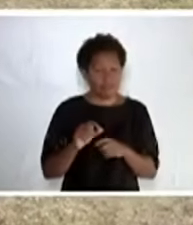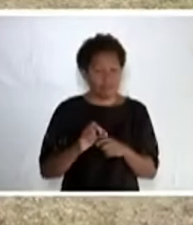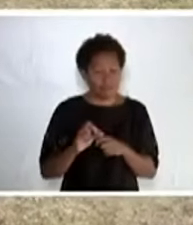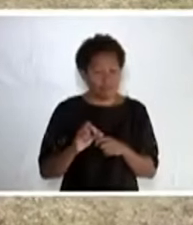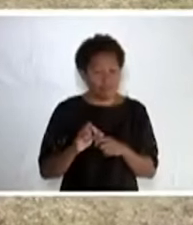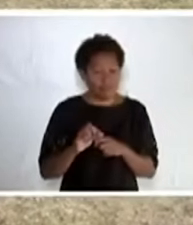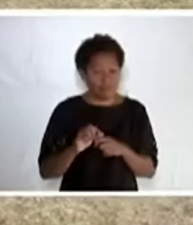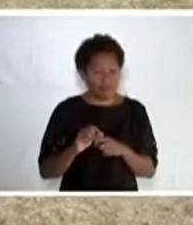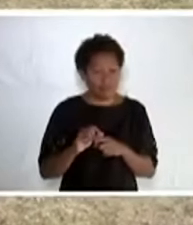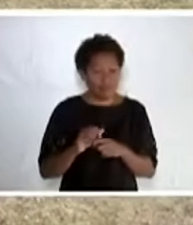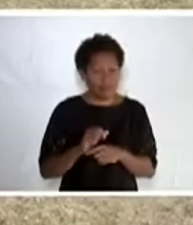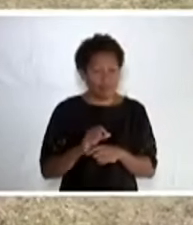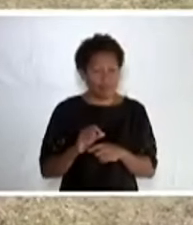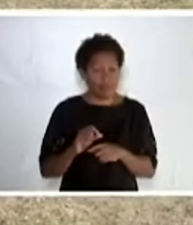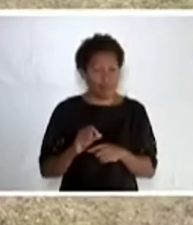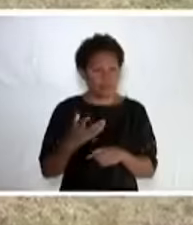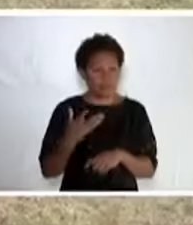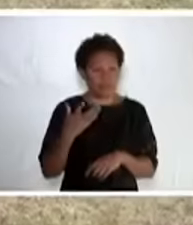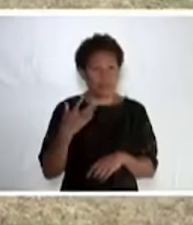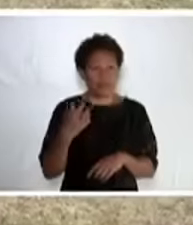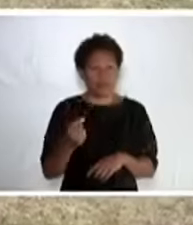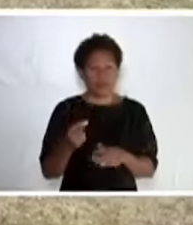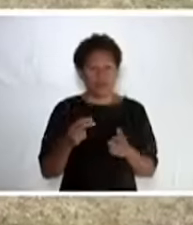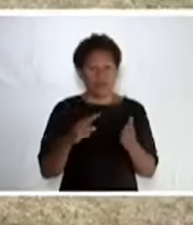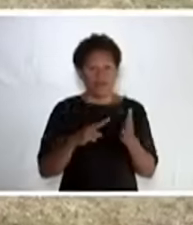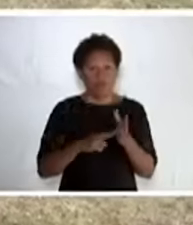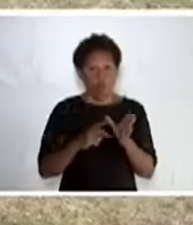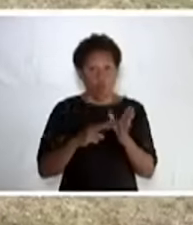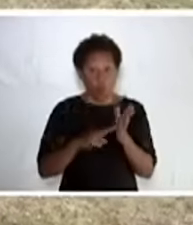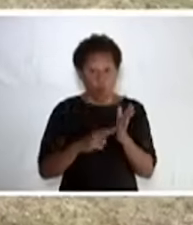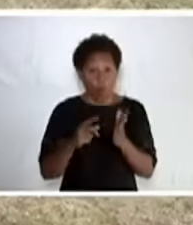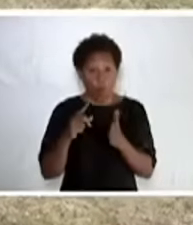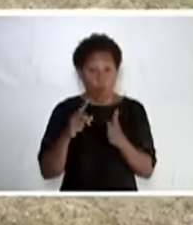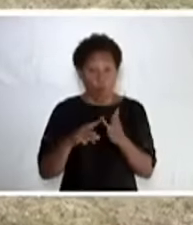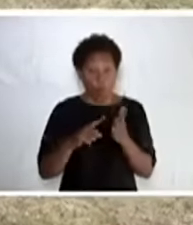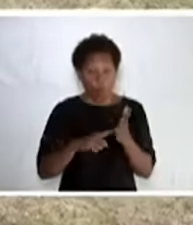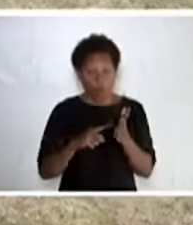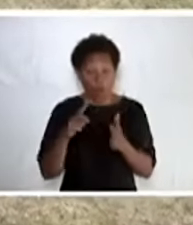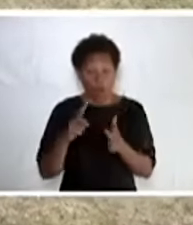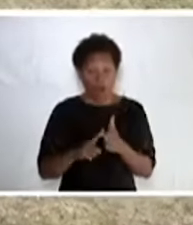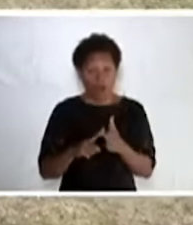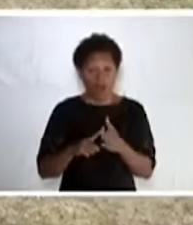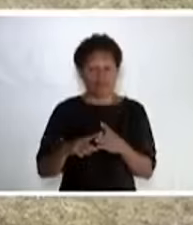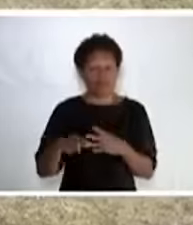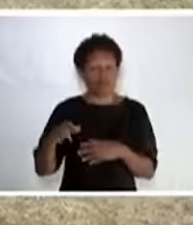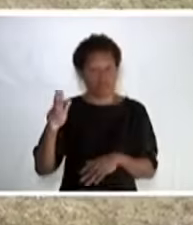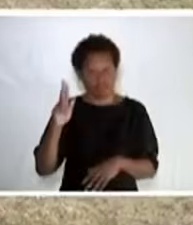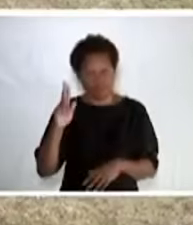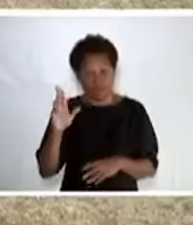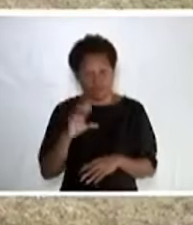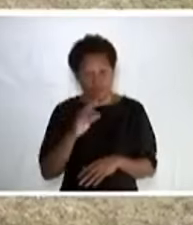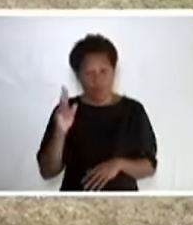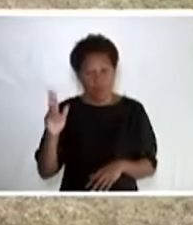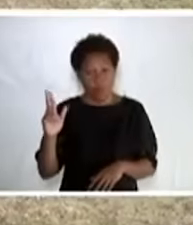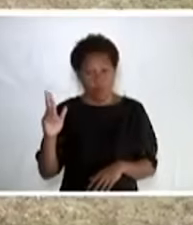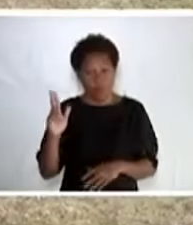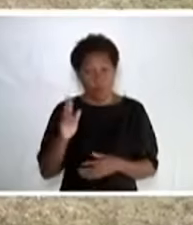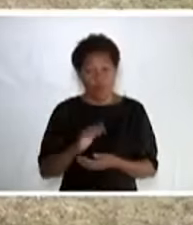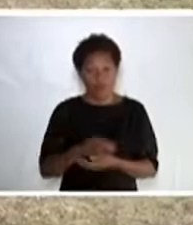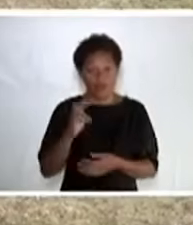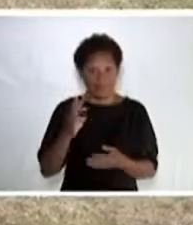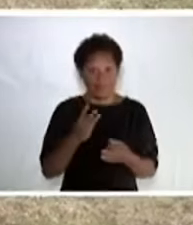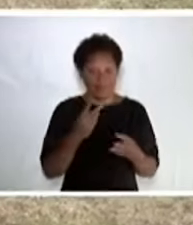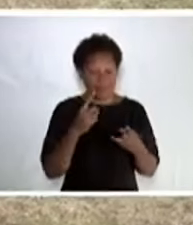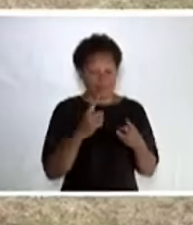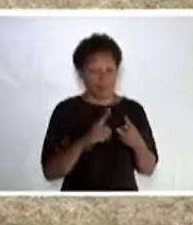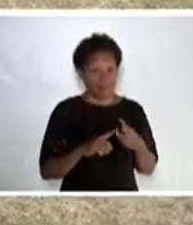ensign is Ensign Langoni from Vatoa, Onolau in Lau. The third